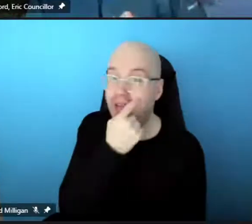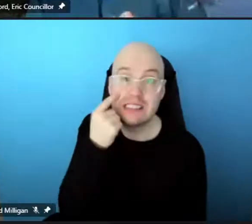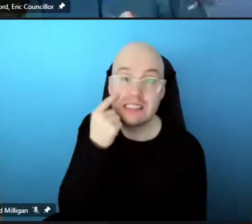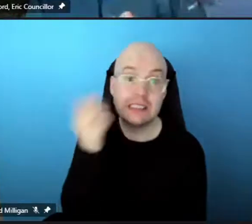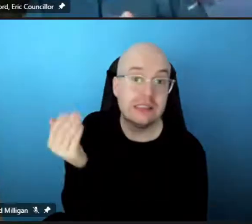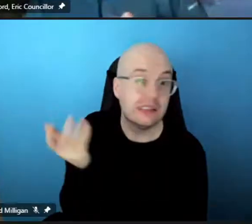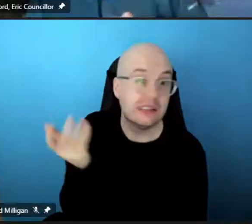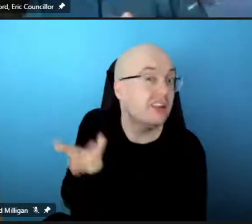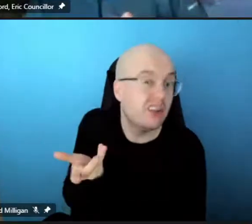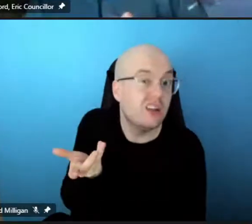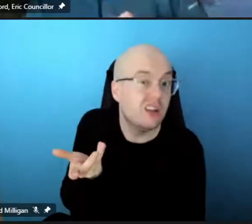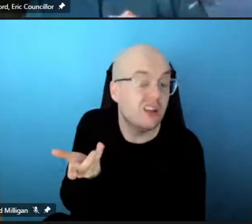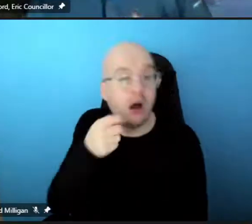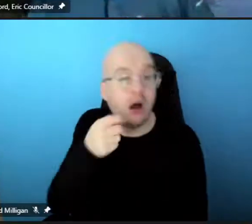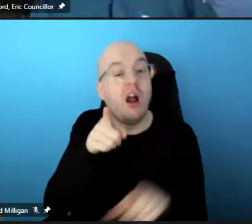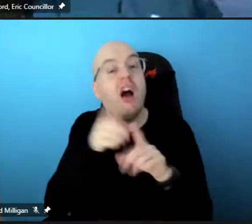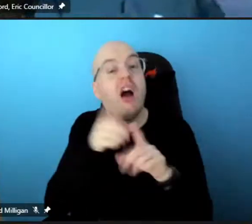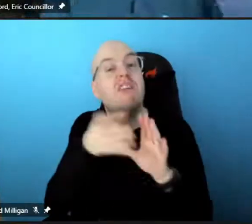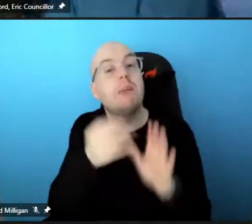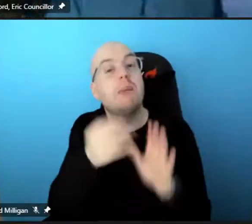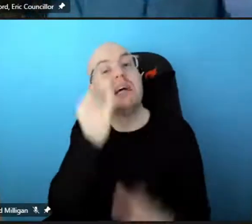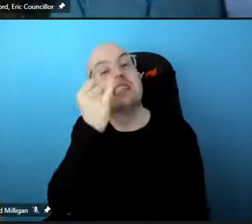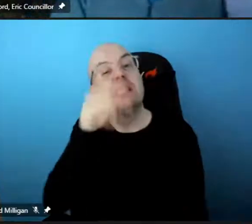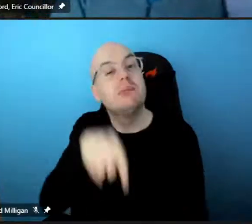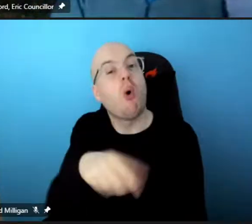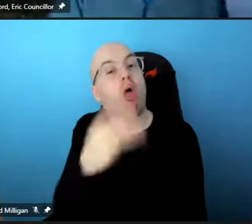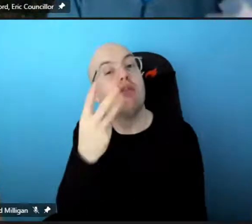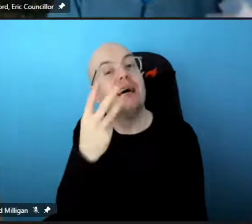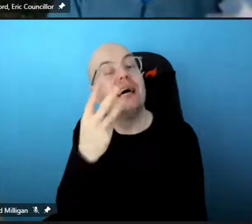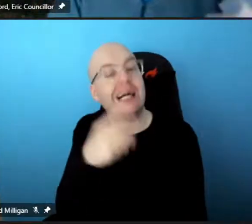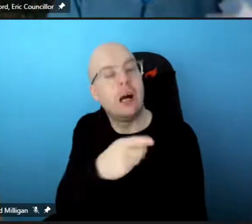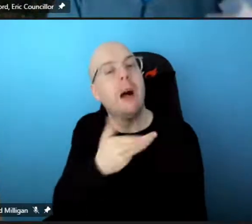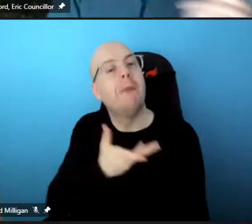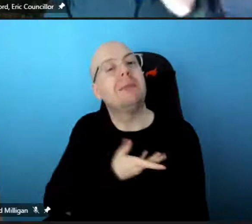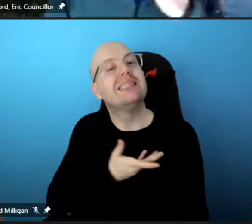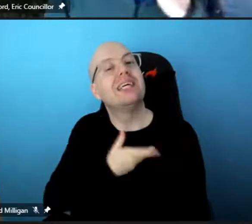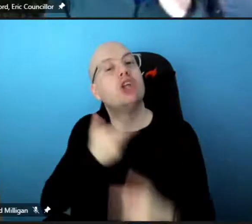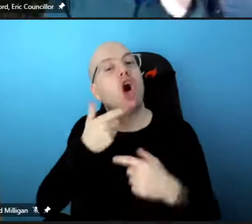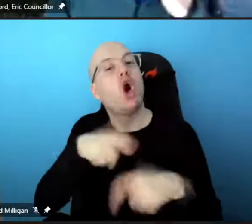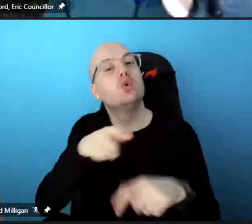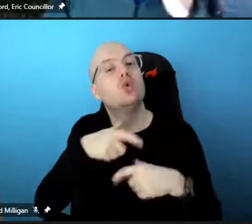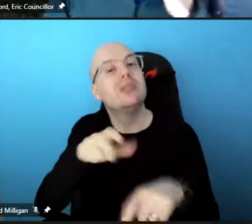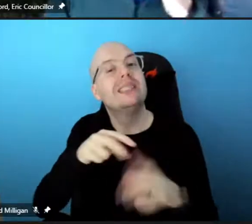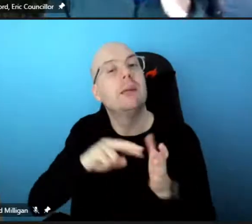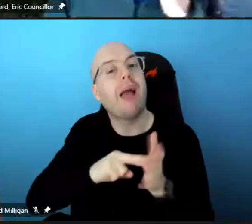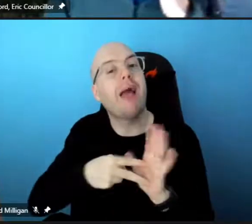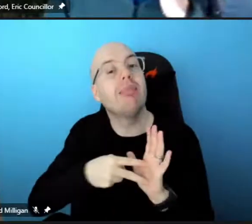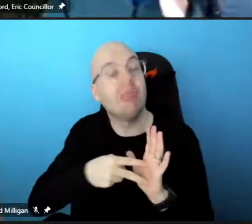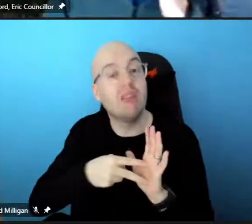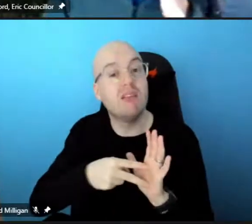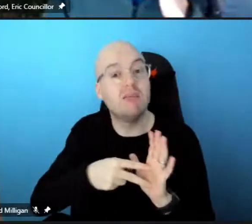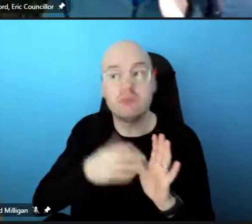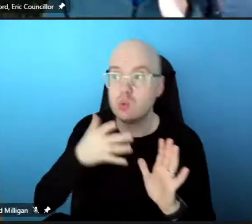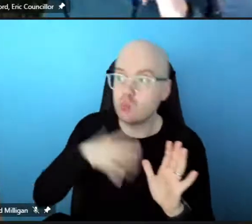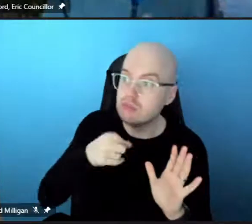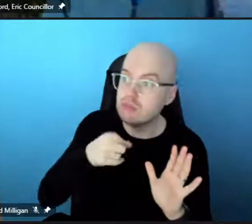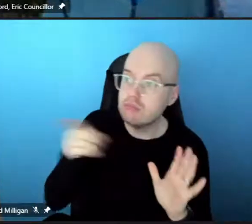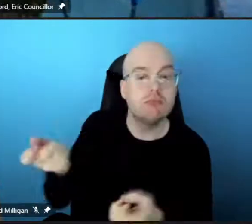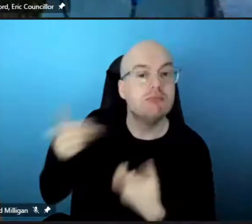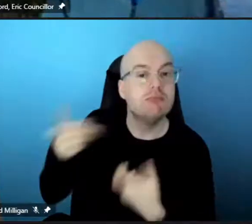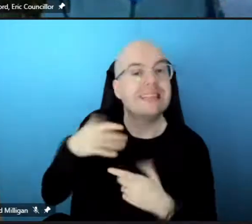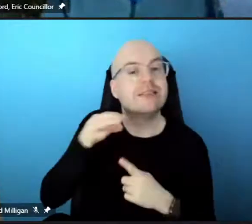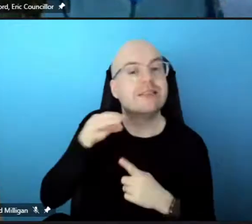at the one at 6.3, it's talking around a business continuity plan and getting some assurance around the kind of detail in that and the fact